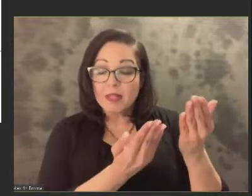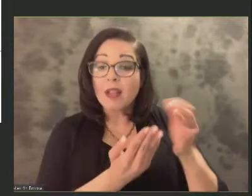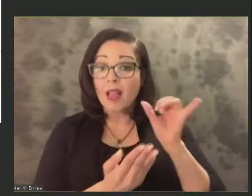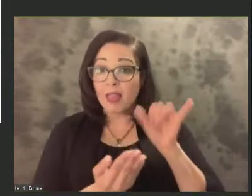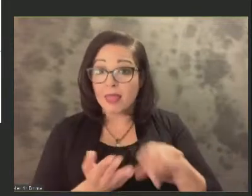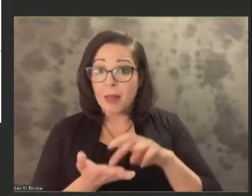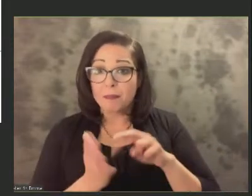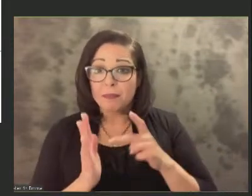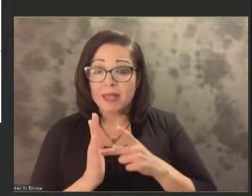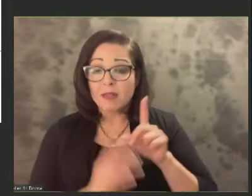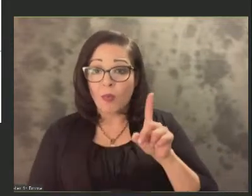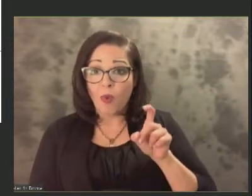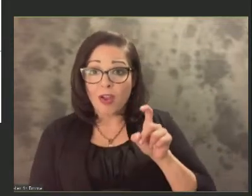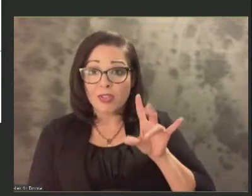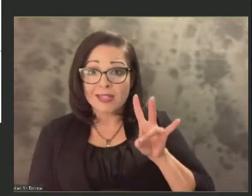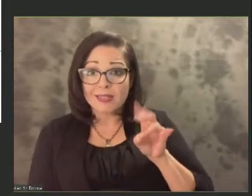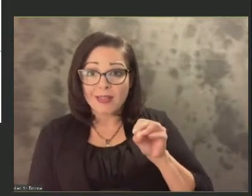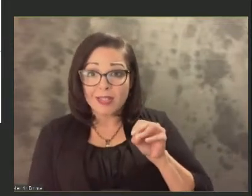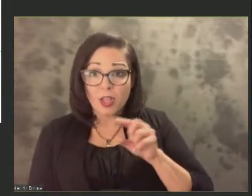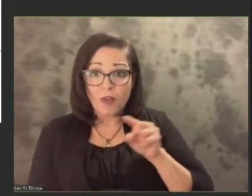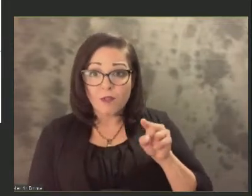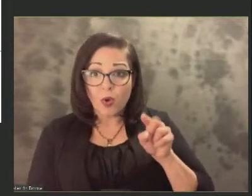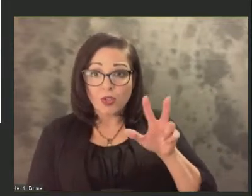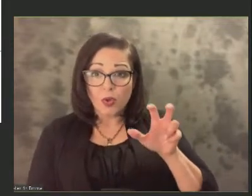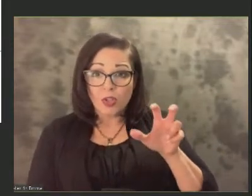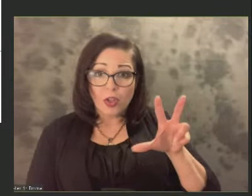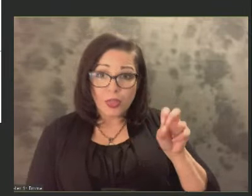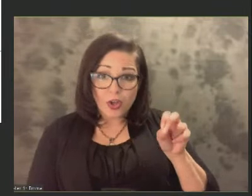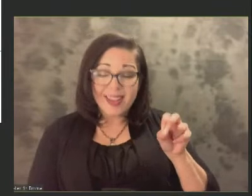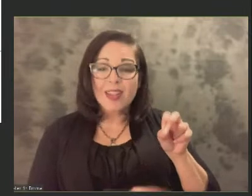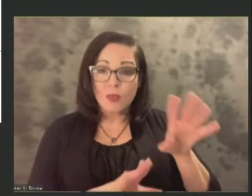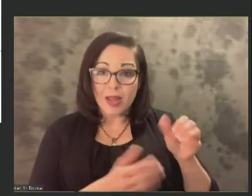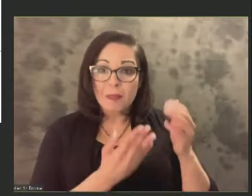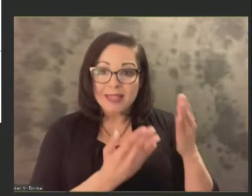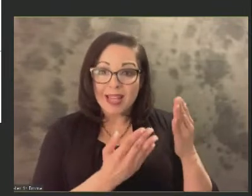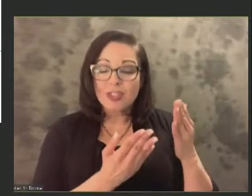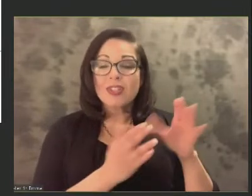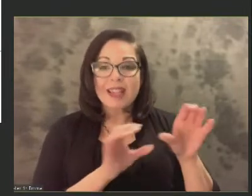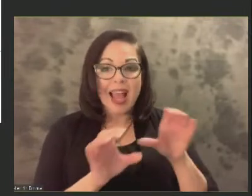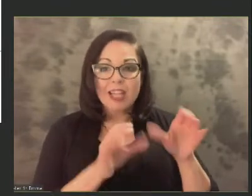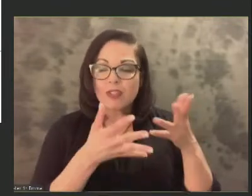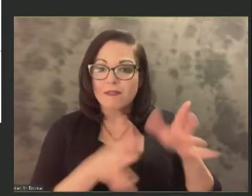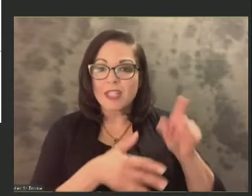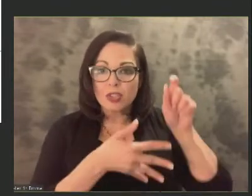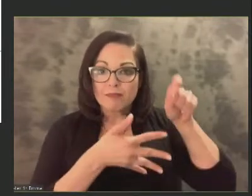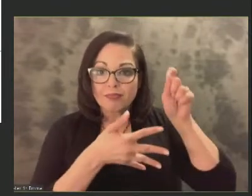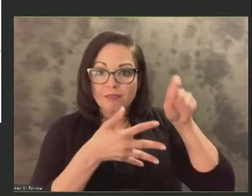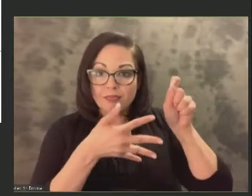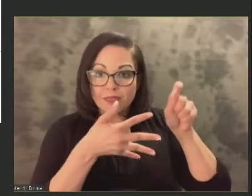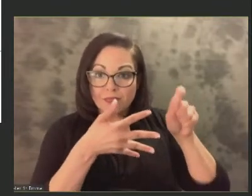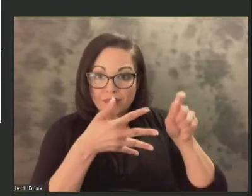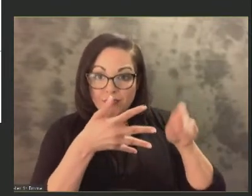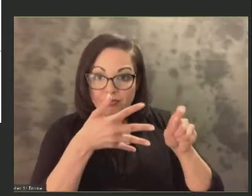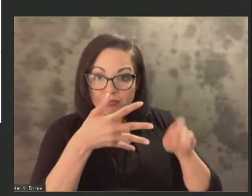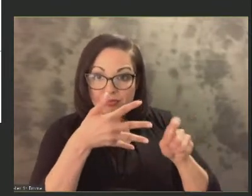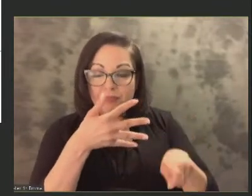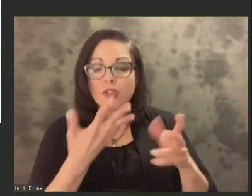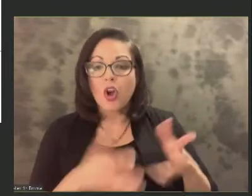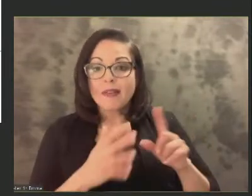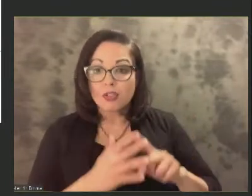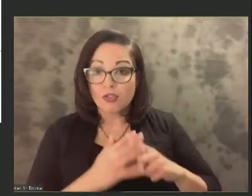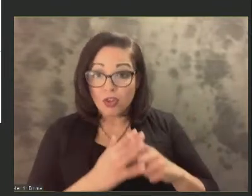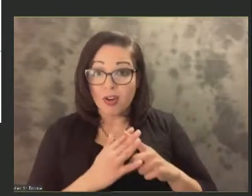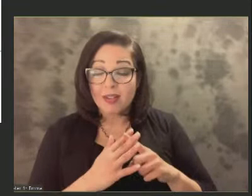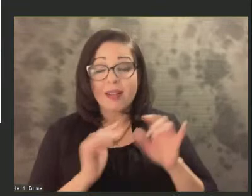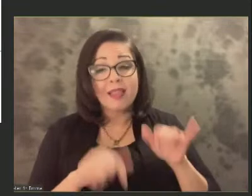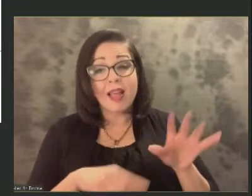that 170 of these recommendations, actions had already begun on them. That is